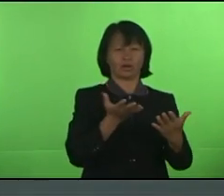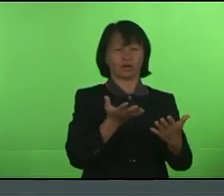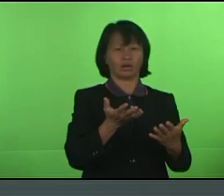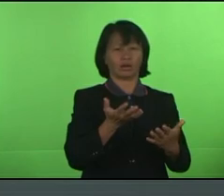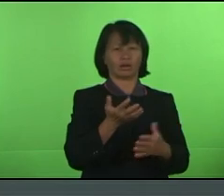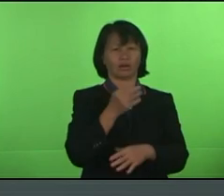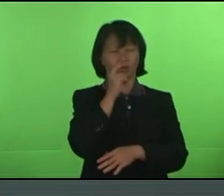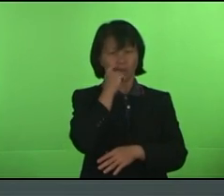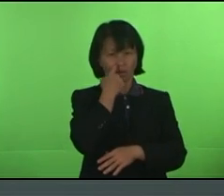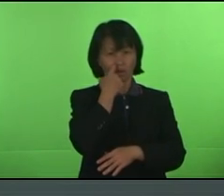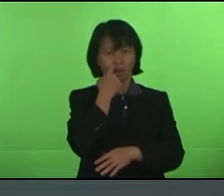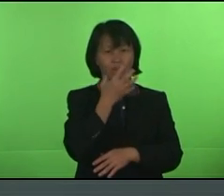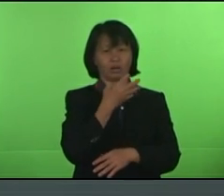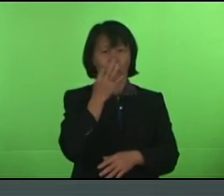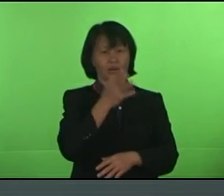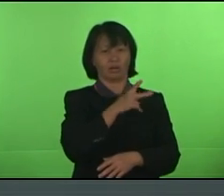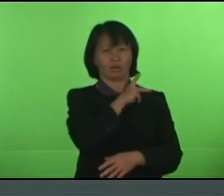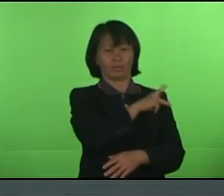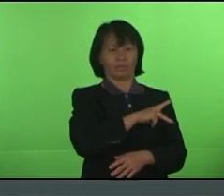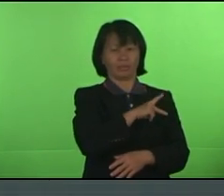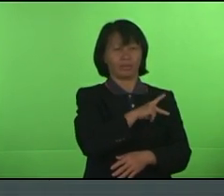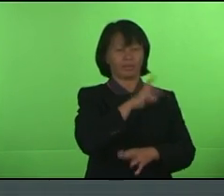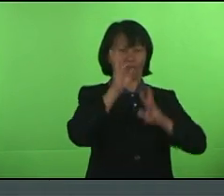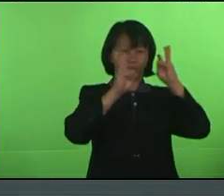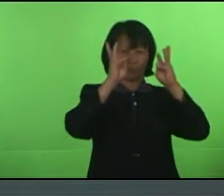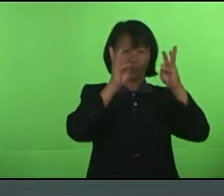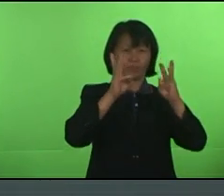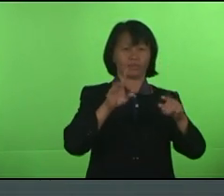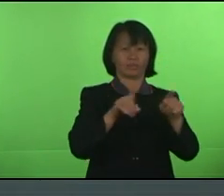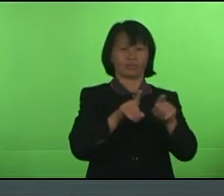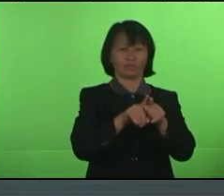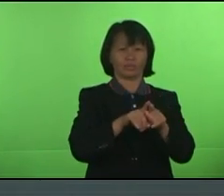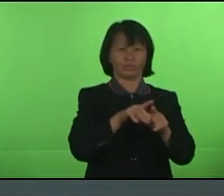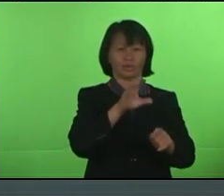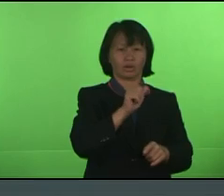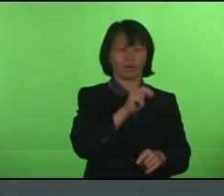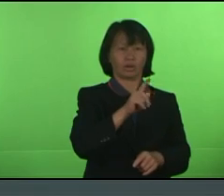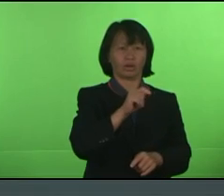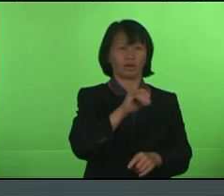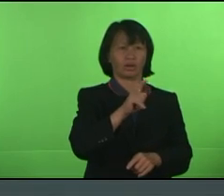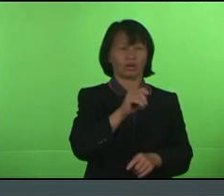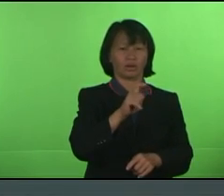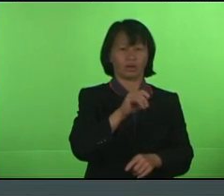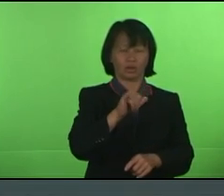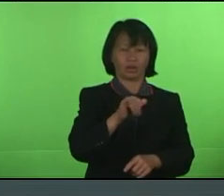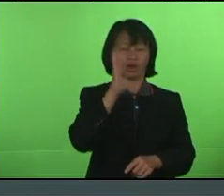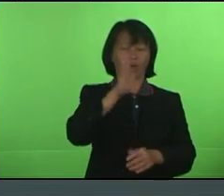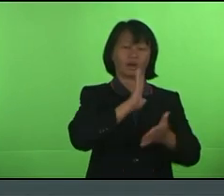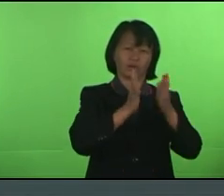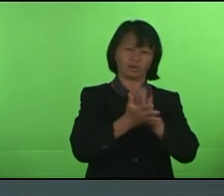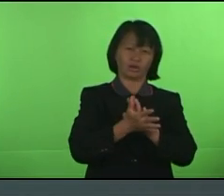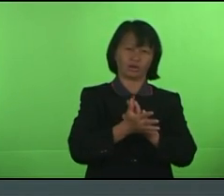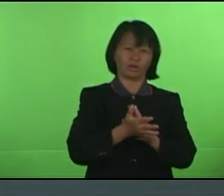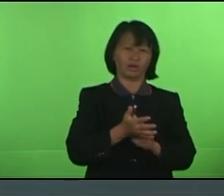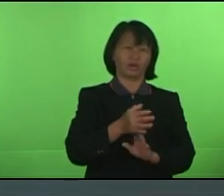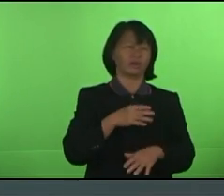of, you know, bogged down by personal stress and worries as well as anxiety, that also will cause you